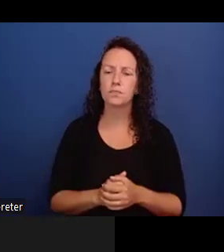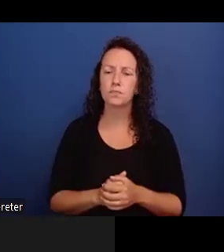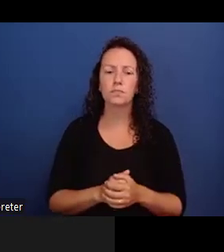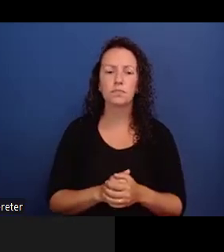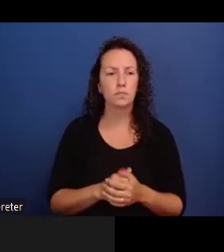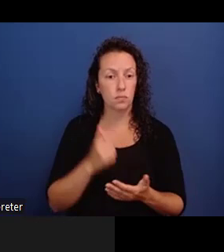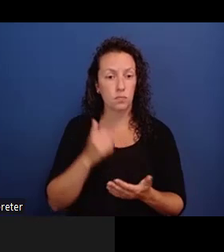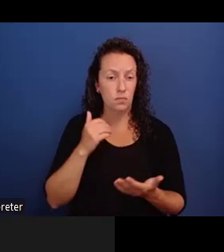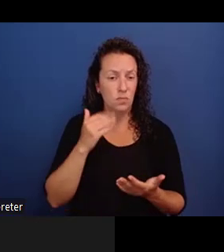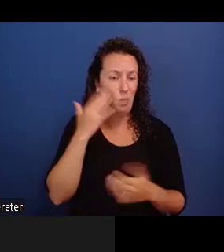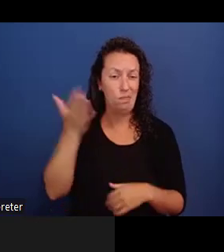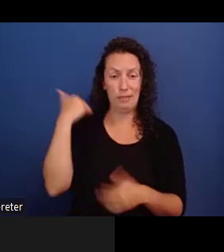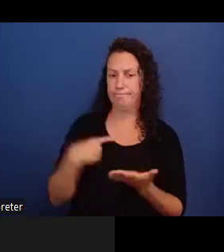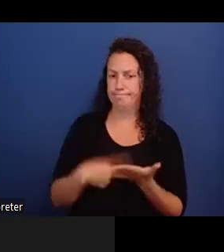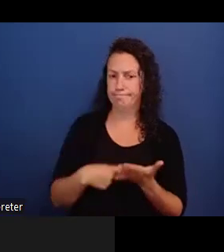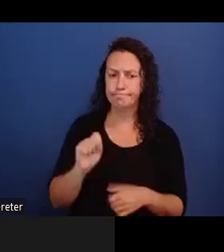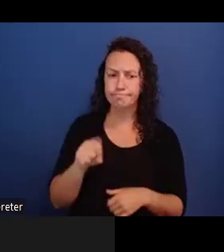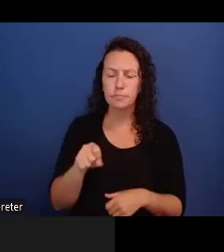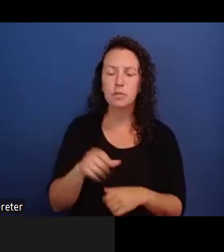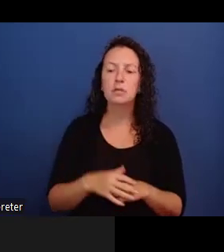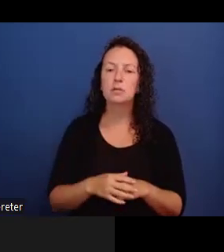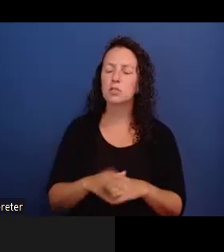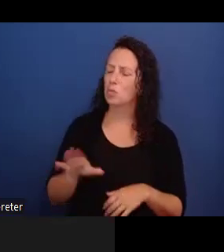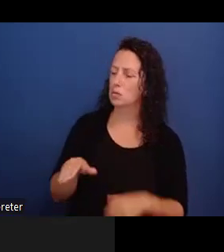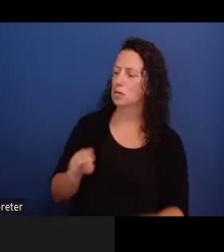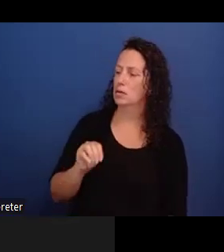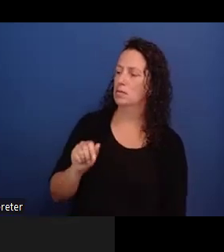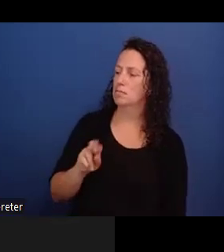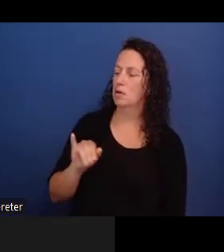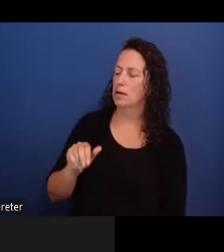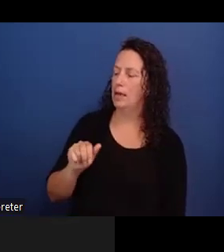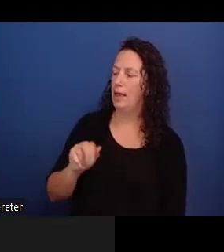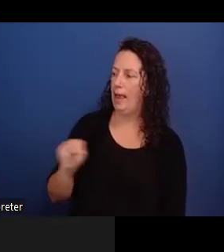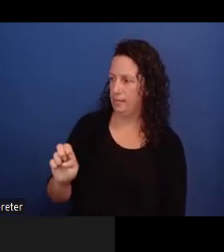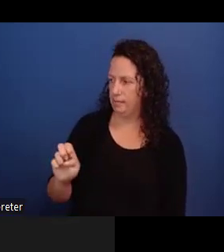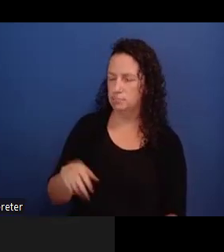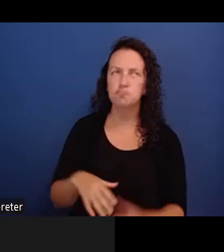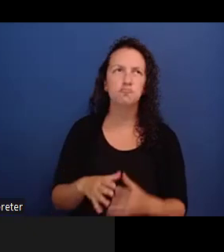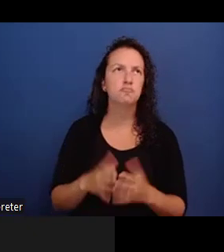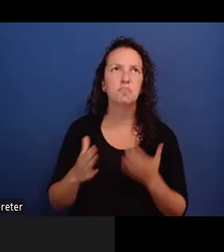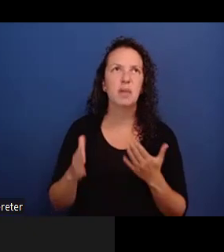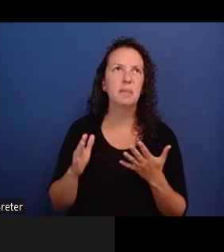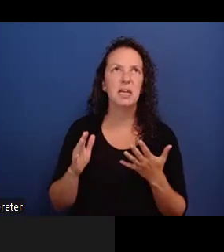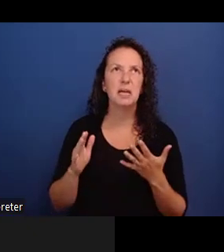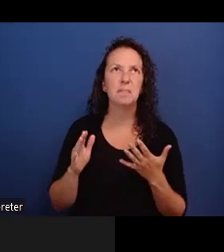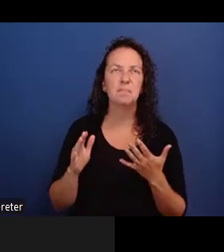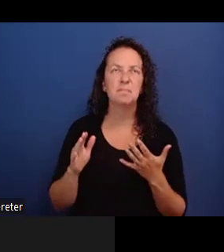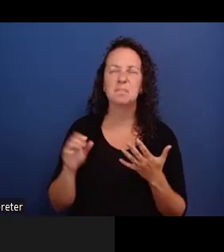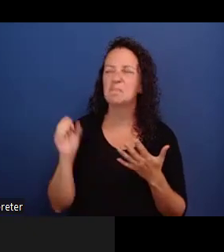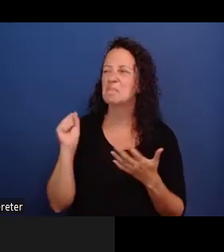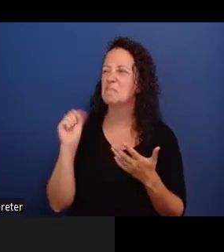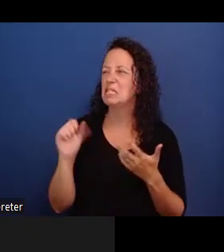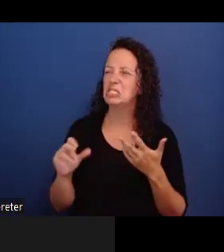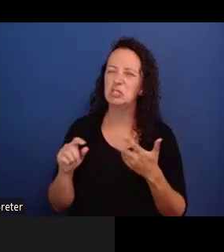this before, but I mean, so Marianne, if you had to list maybe 2 or 3 sort of